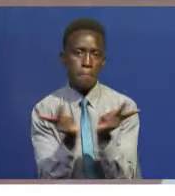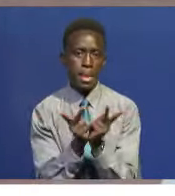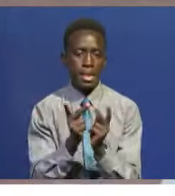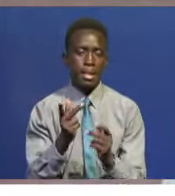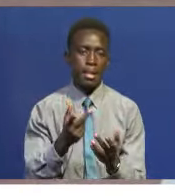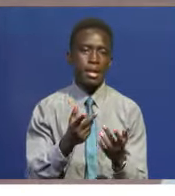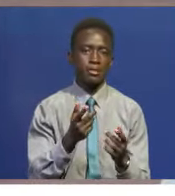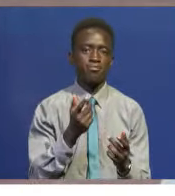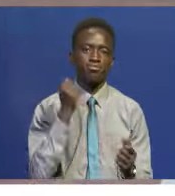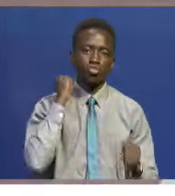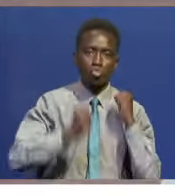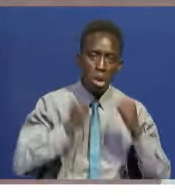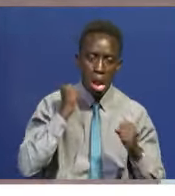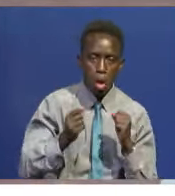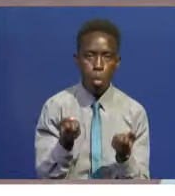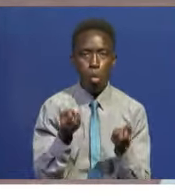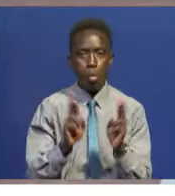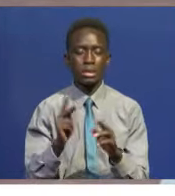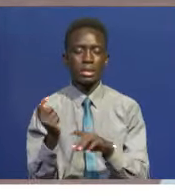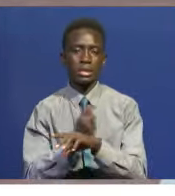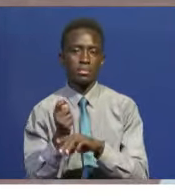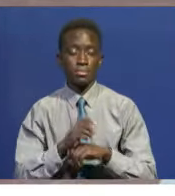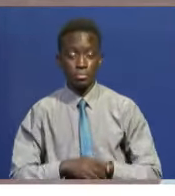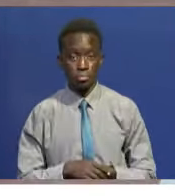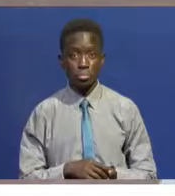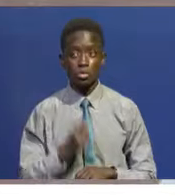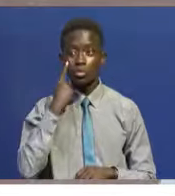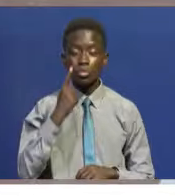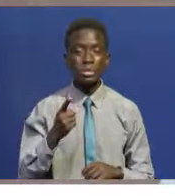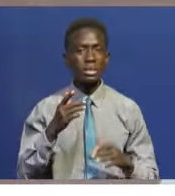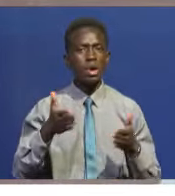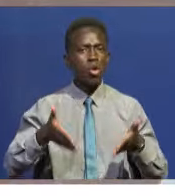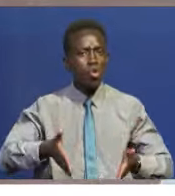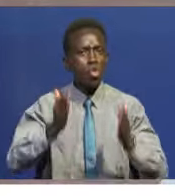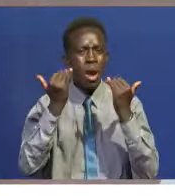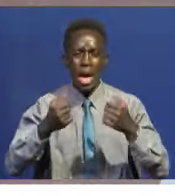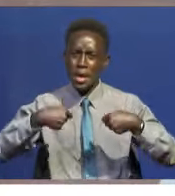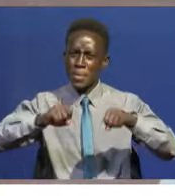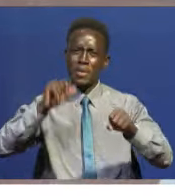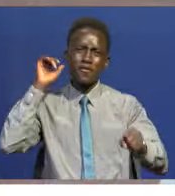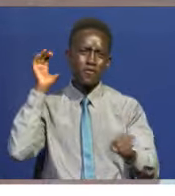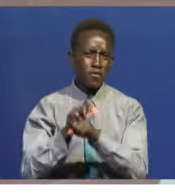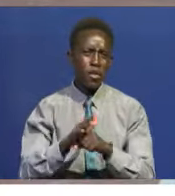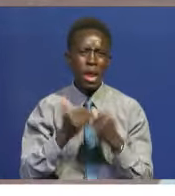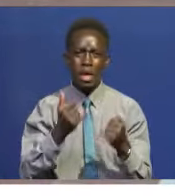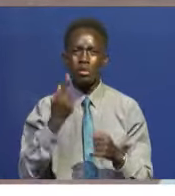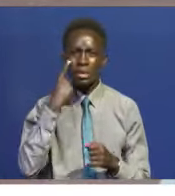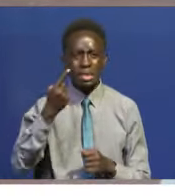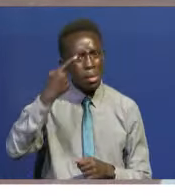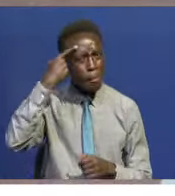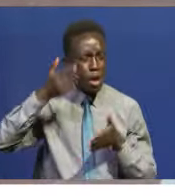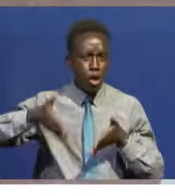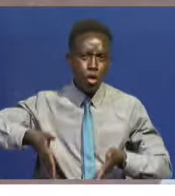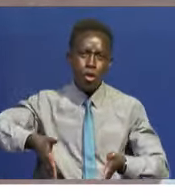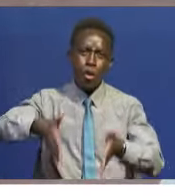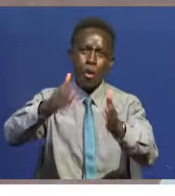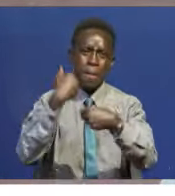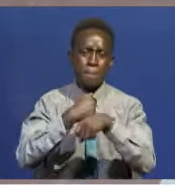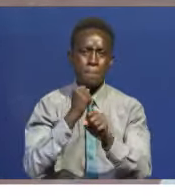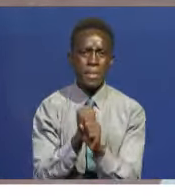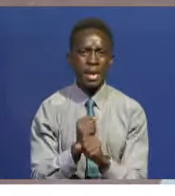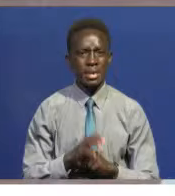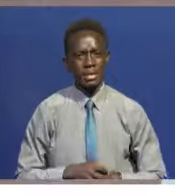Ukienda saa hizi mabarabara zetu, umejaa boda boda, na imewekwa lami kila mahali. Ilikuwa ni request ya